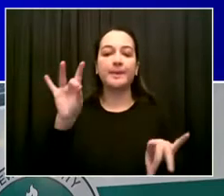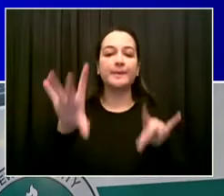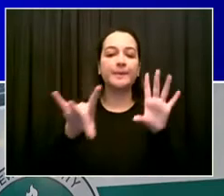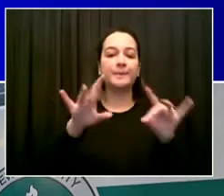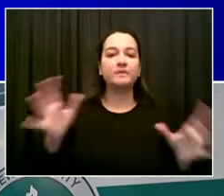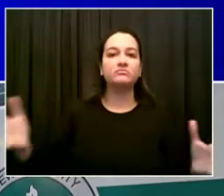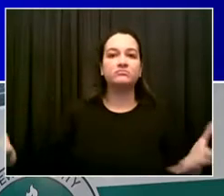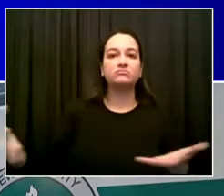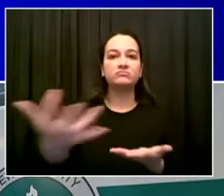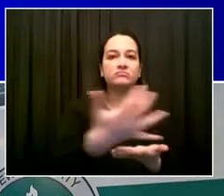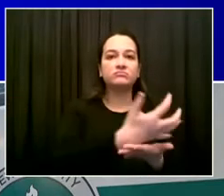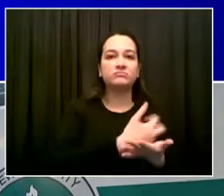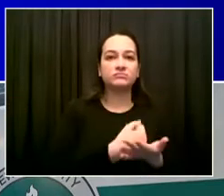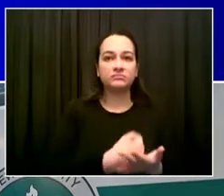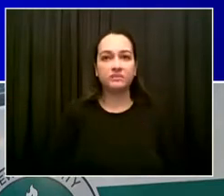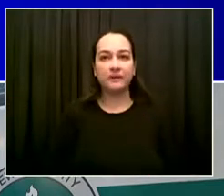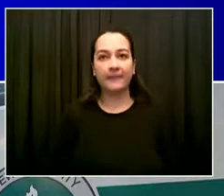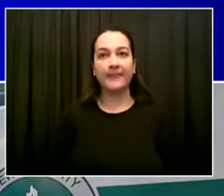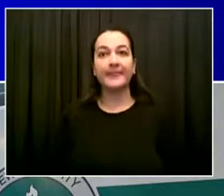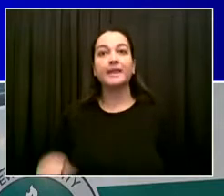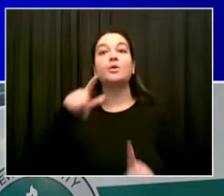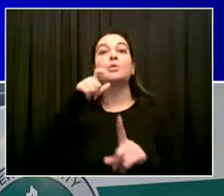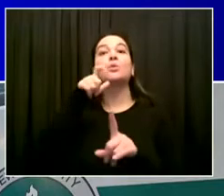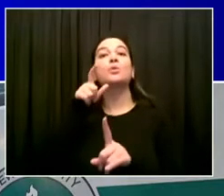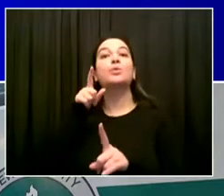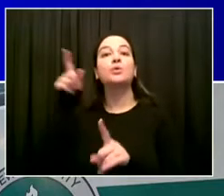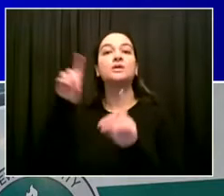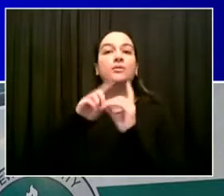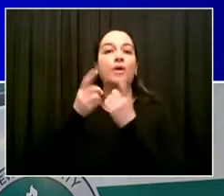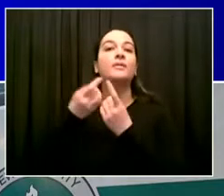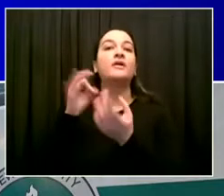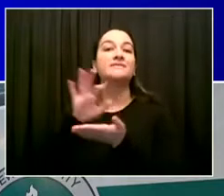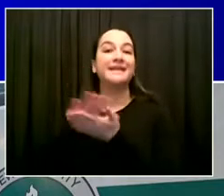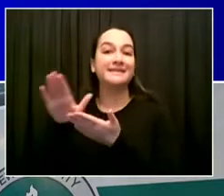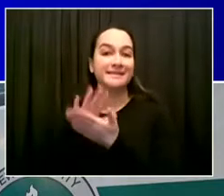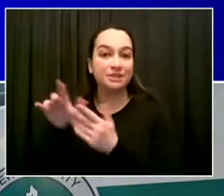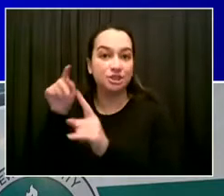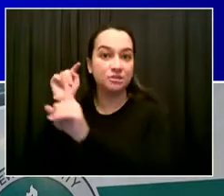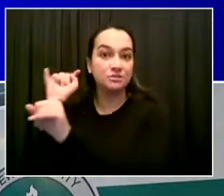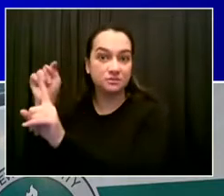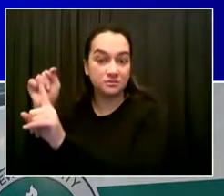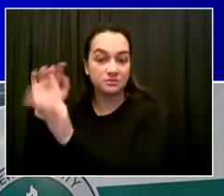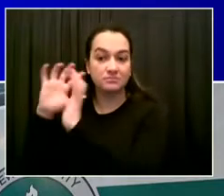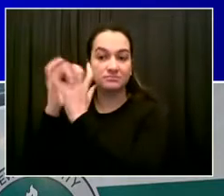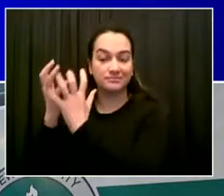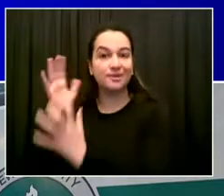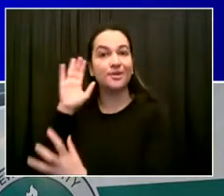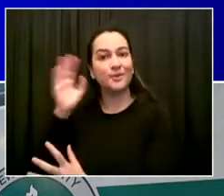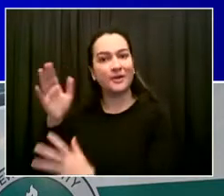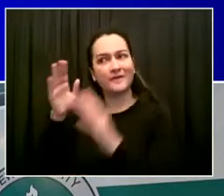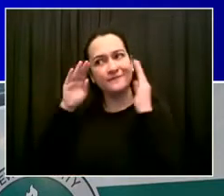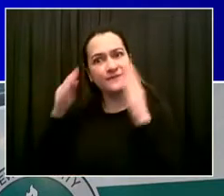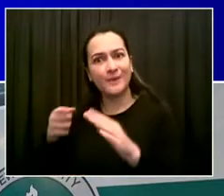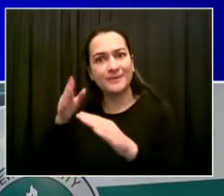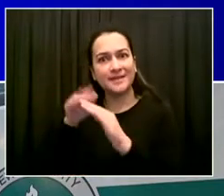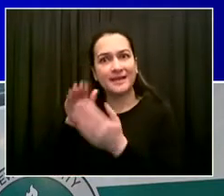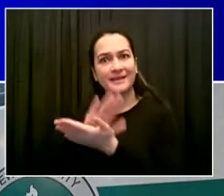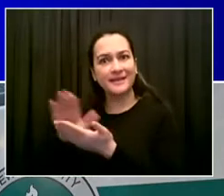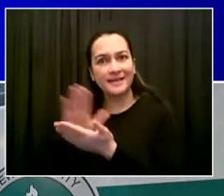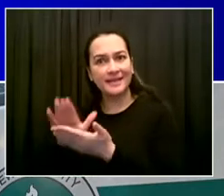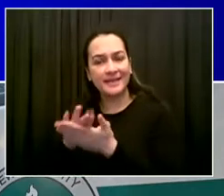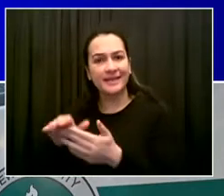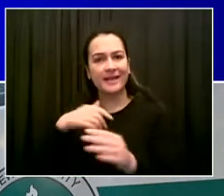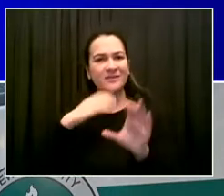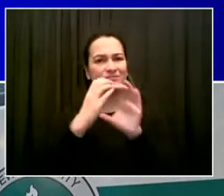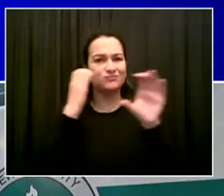members and community organizations that want to do their own cleanup efforts. The community cleanup van will be coming to you all over this